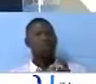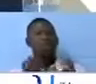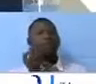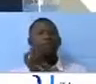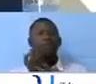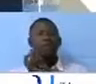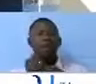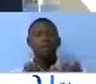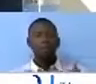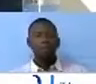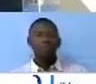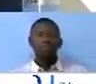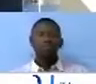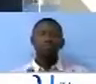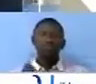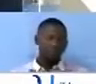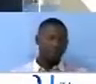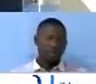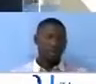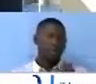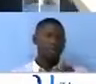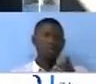said.